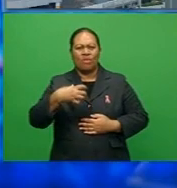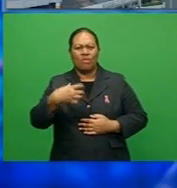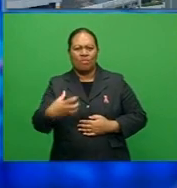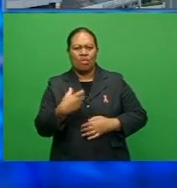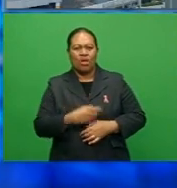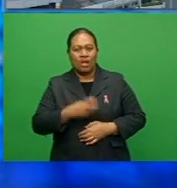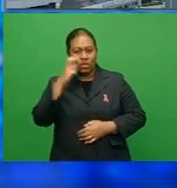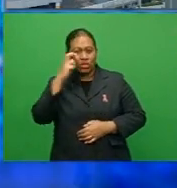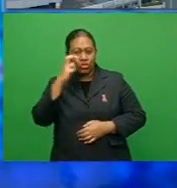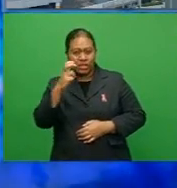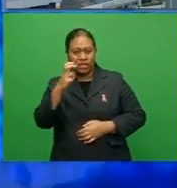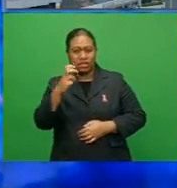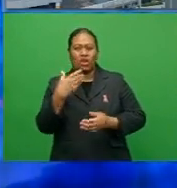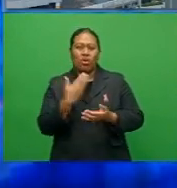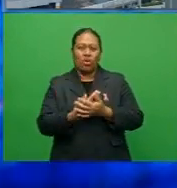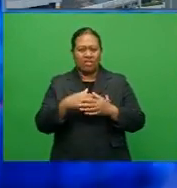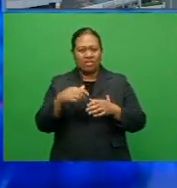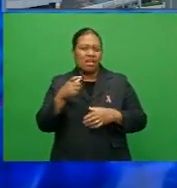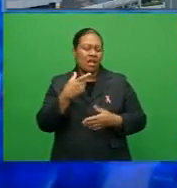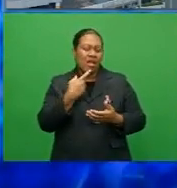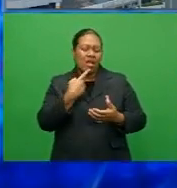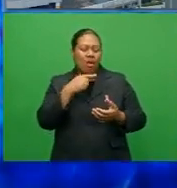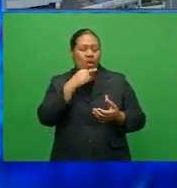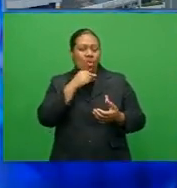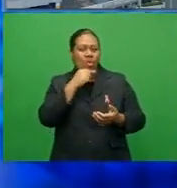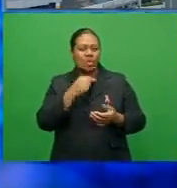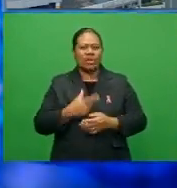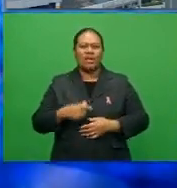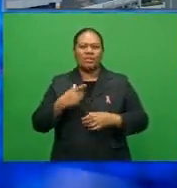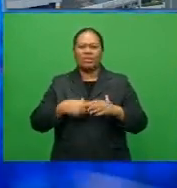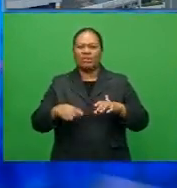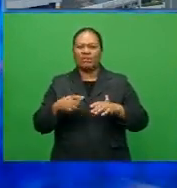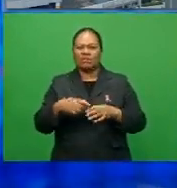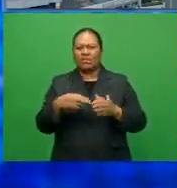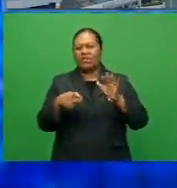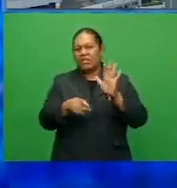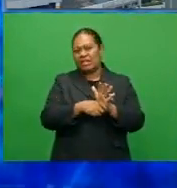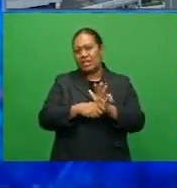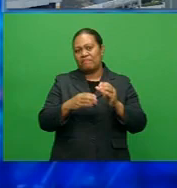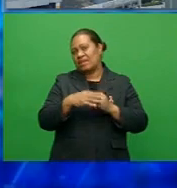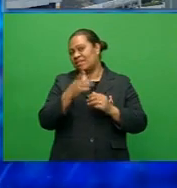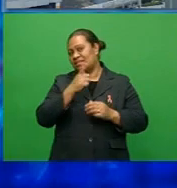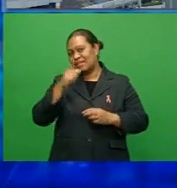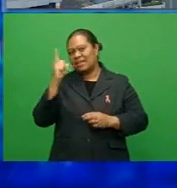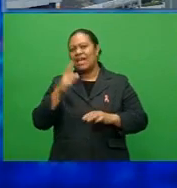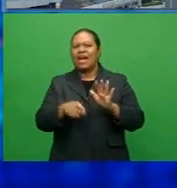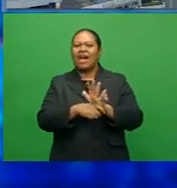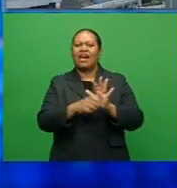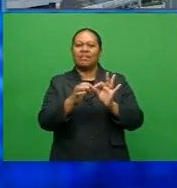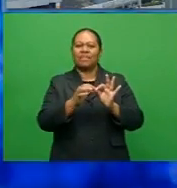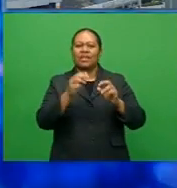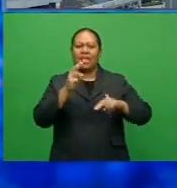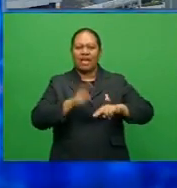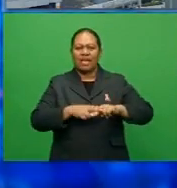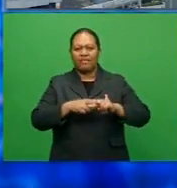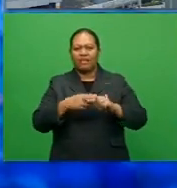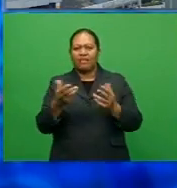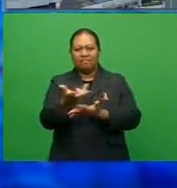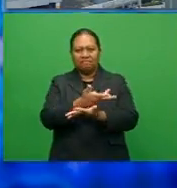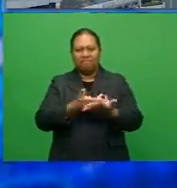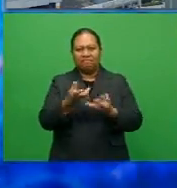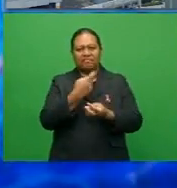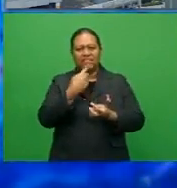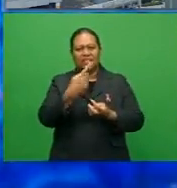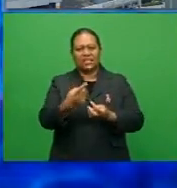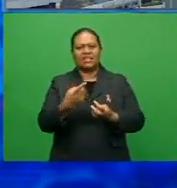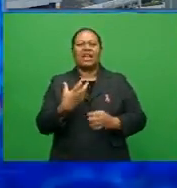their loans, according to the Reserve Bank of Fiji board following its meeting yesterday. RBF Governor Arif Ali says credit conditions